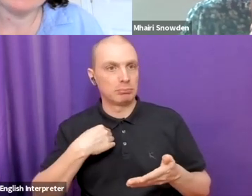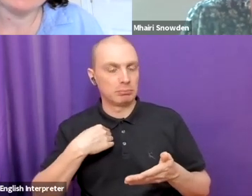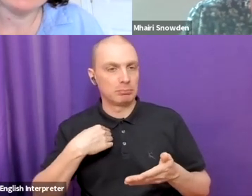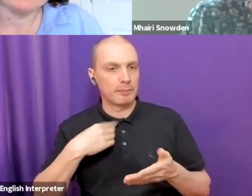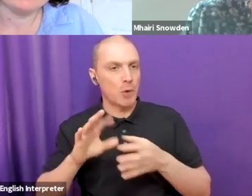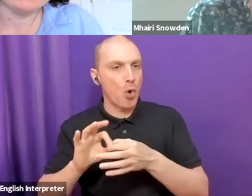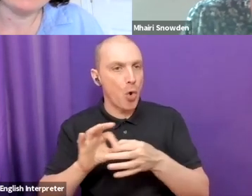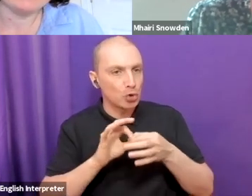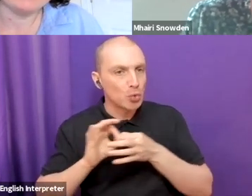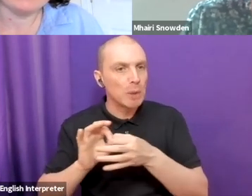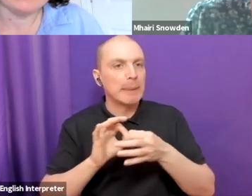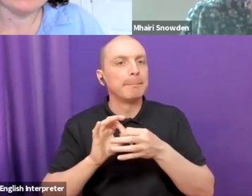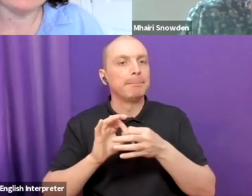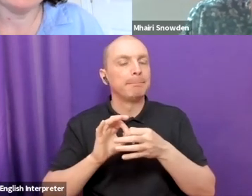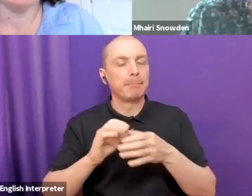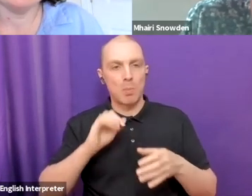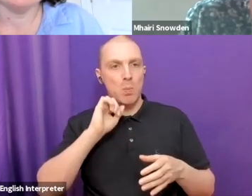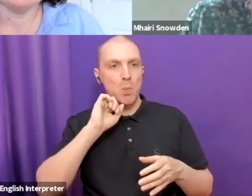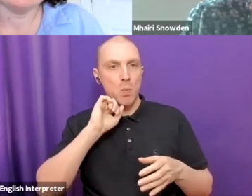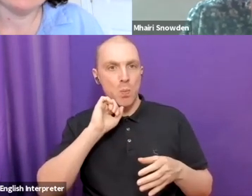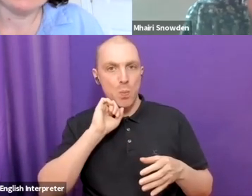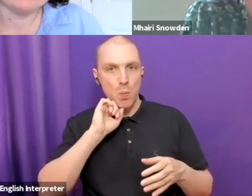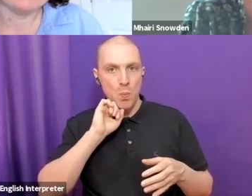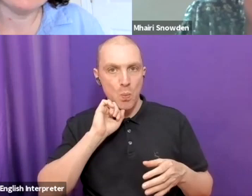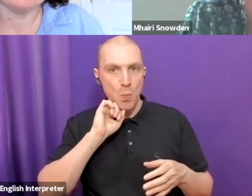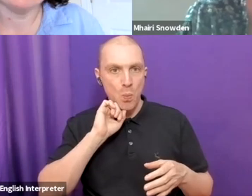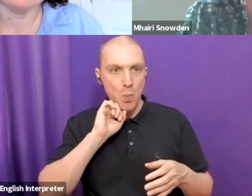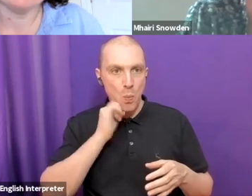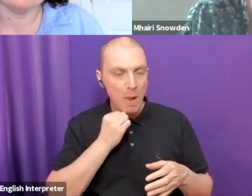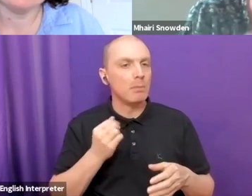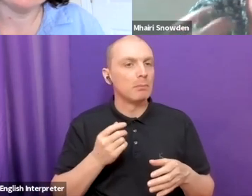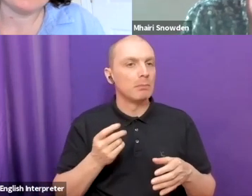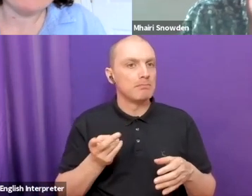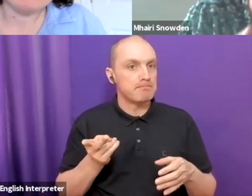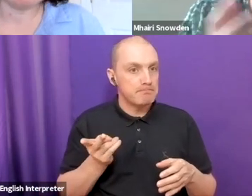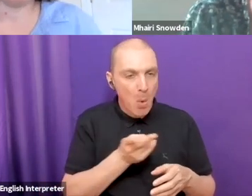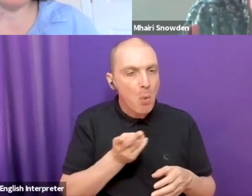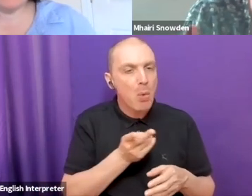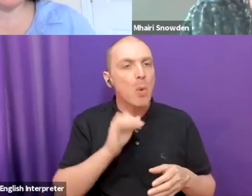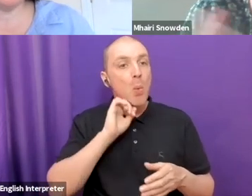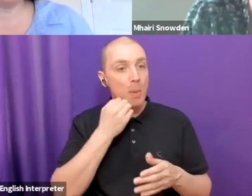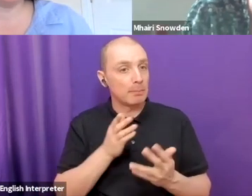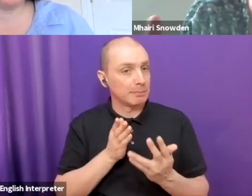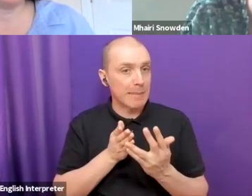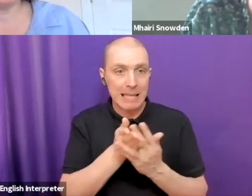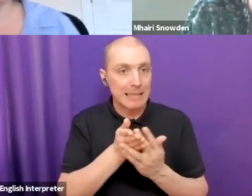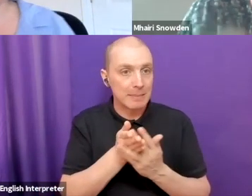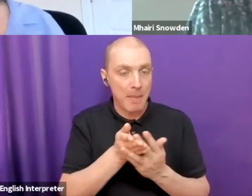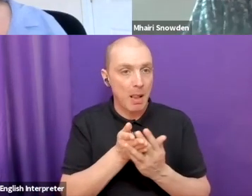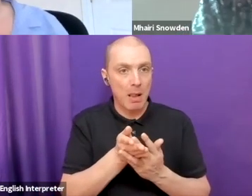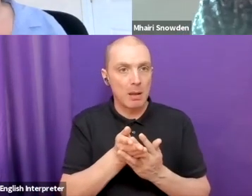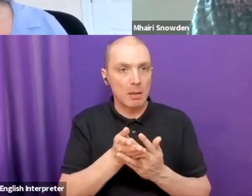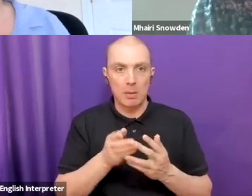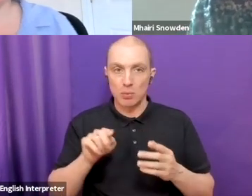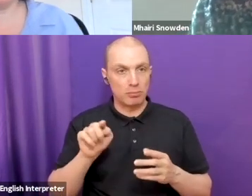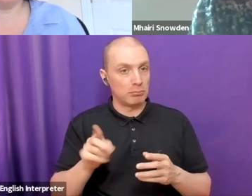So those opportunities will be completely accessible. We're talking about just coming with your expertise and experience and